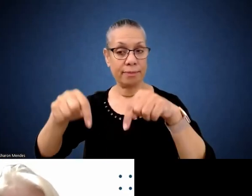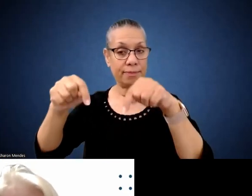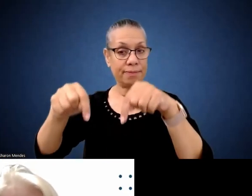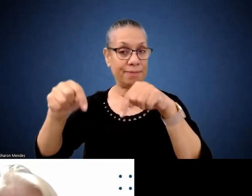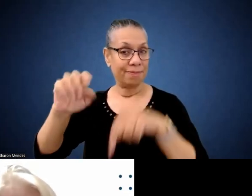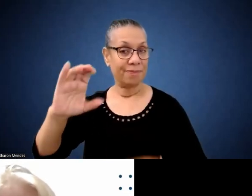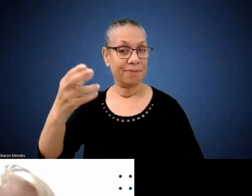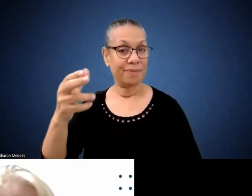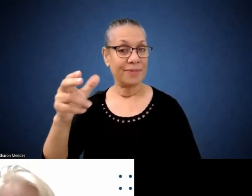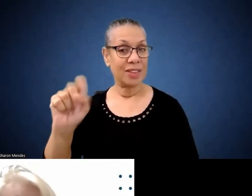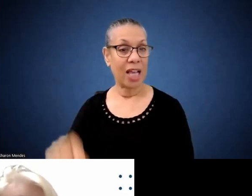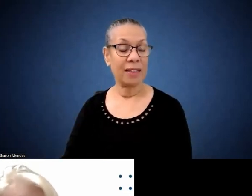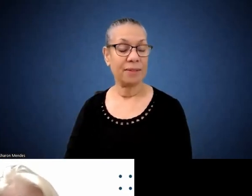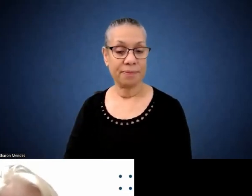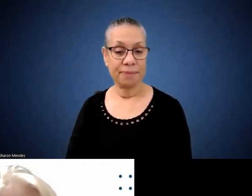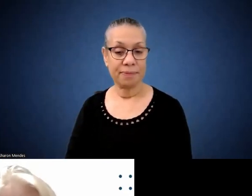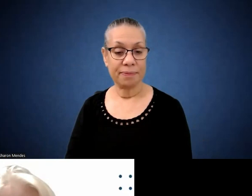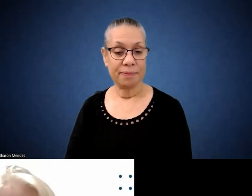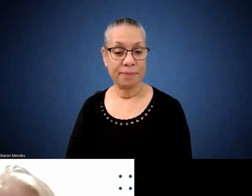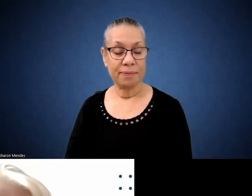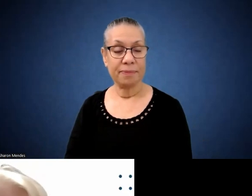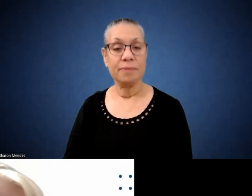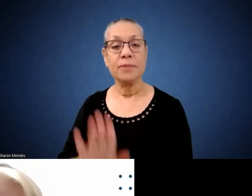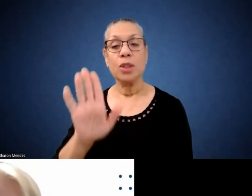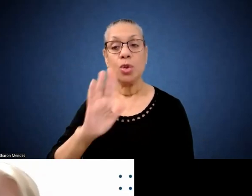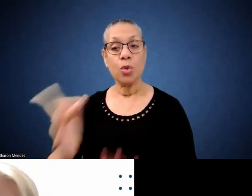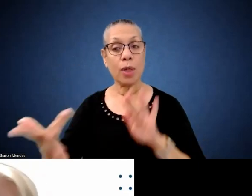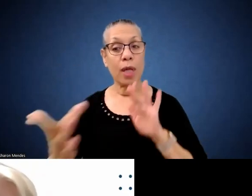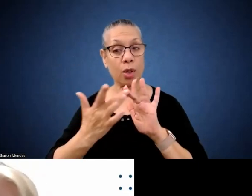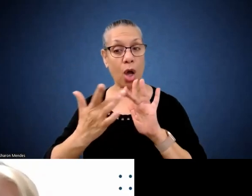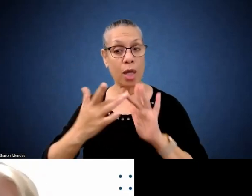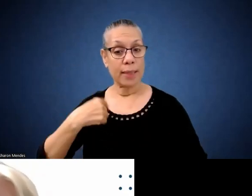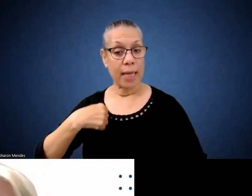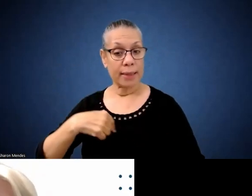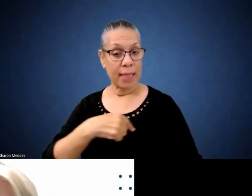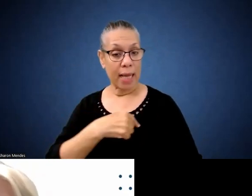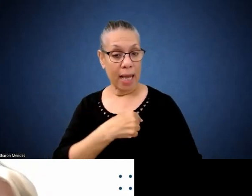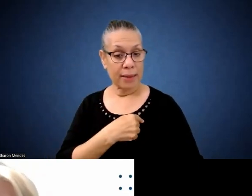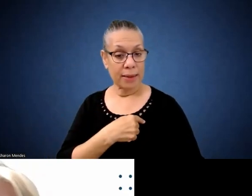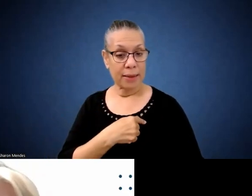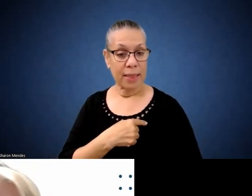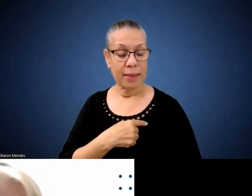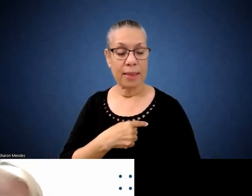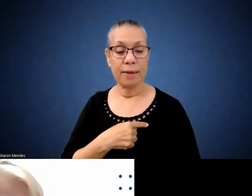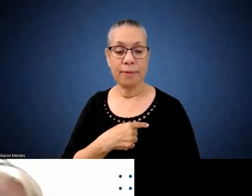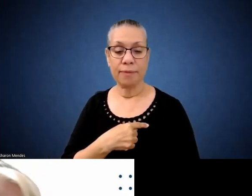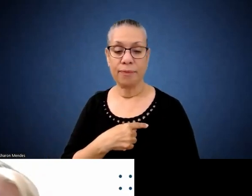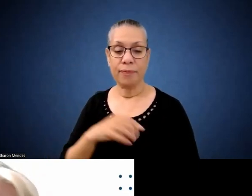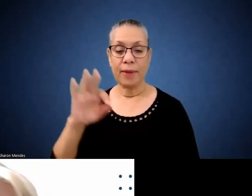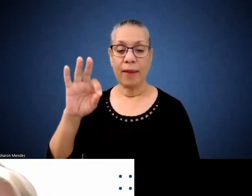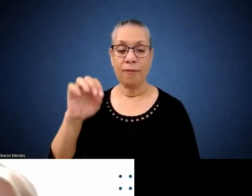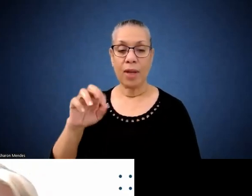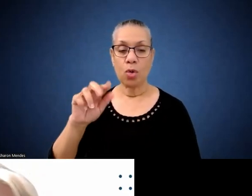chat. You can also reach out to us at the Federation at